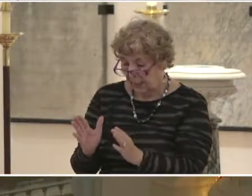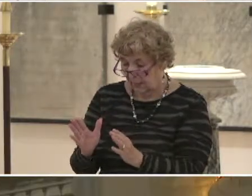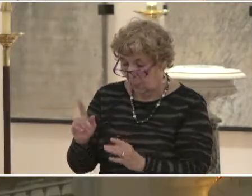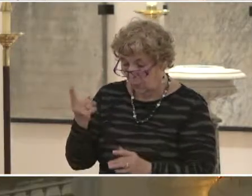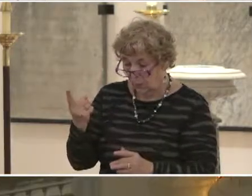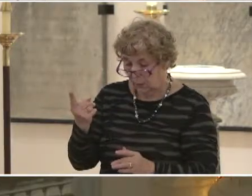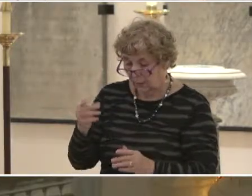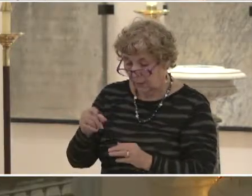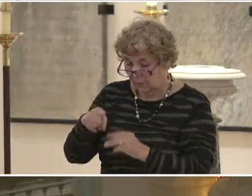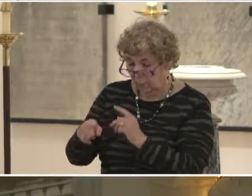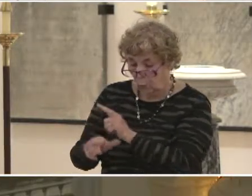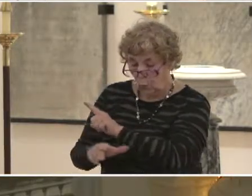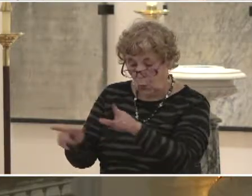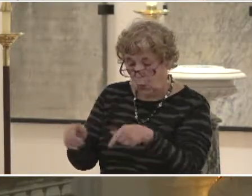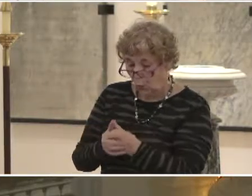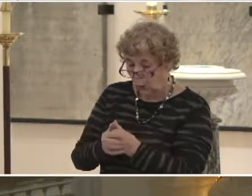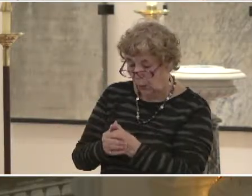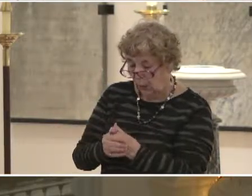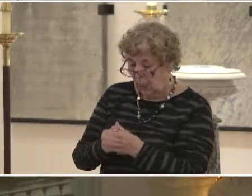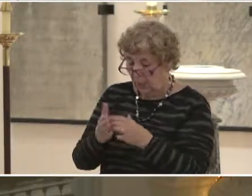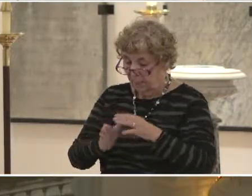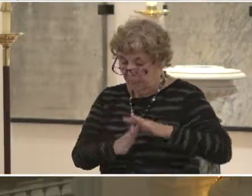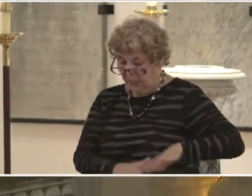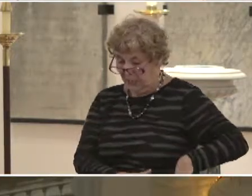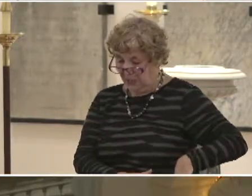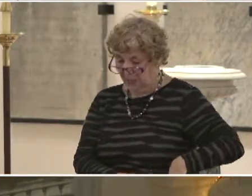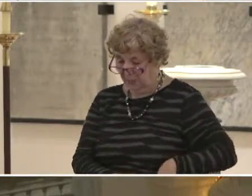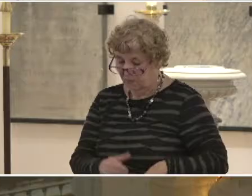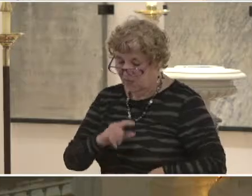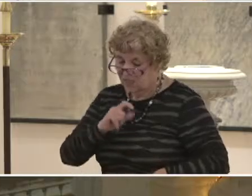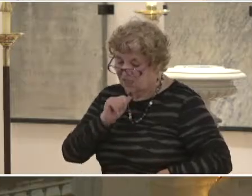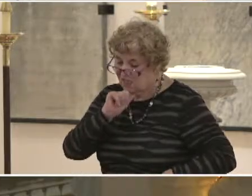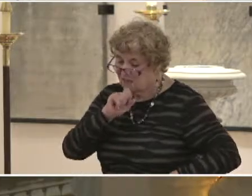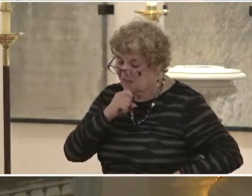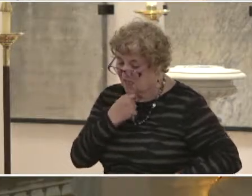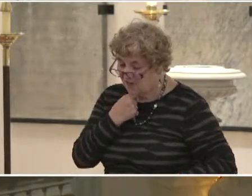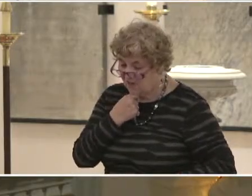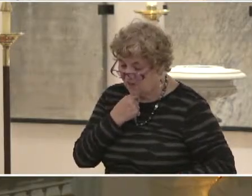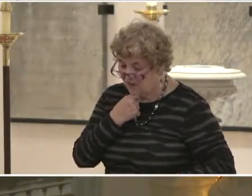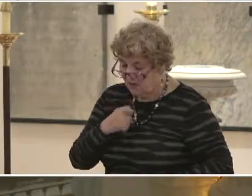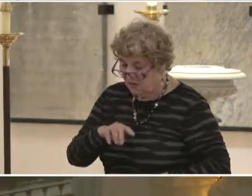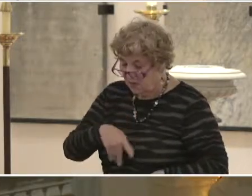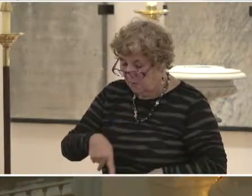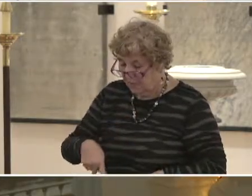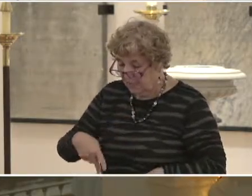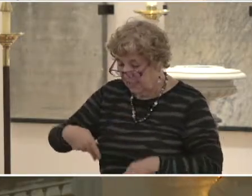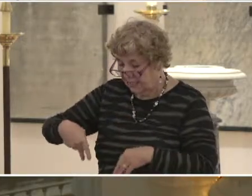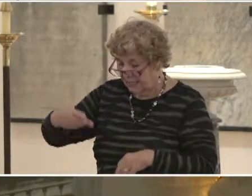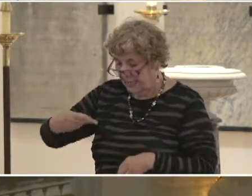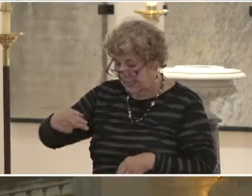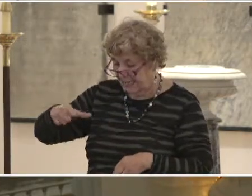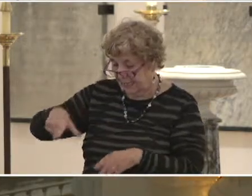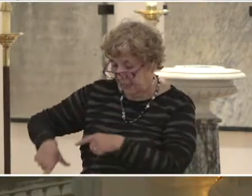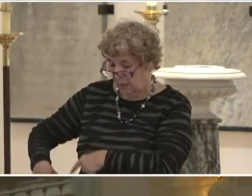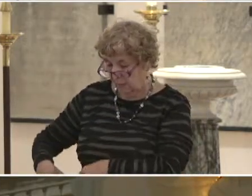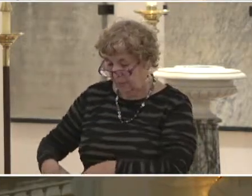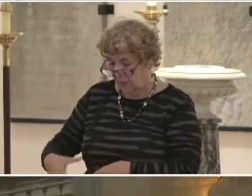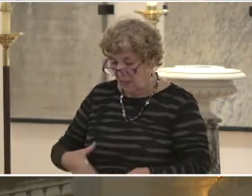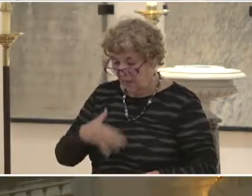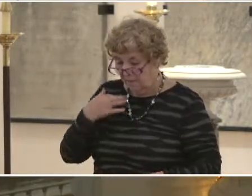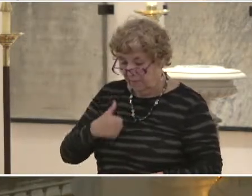Habakkuk, we can find ourselves crying out to a God who seems silent in the face of evil. Like